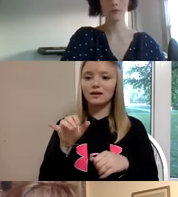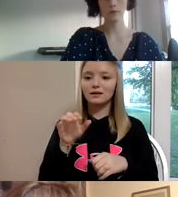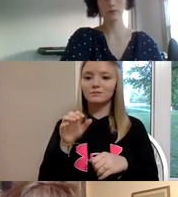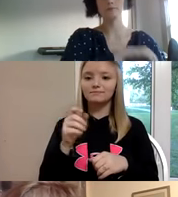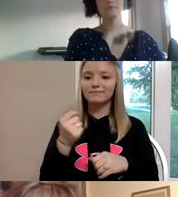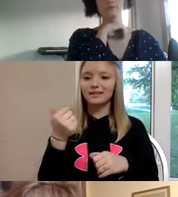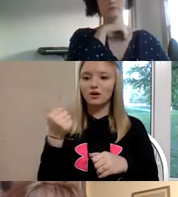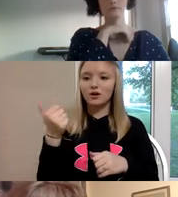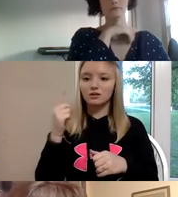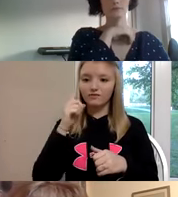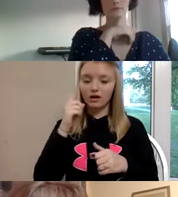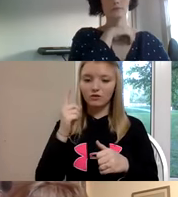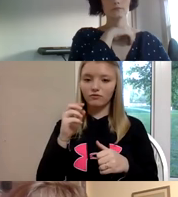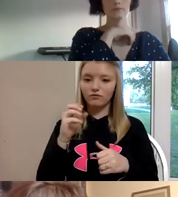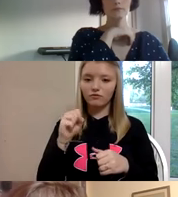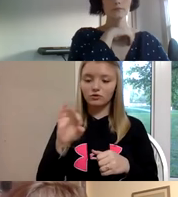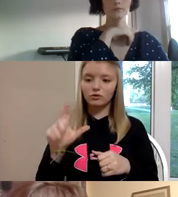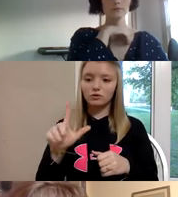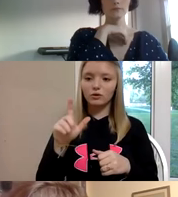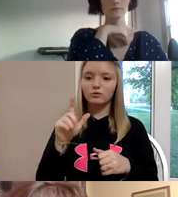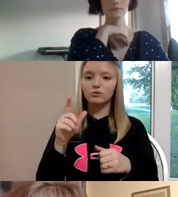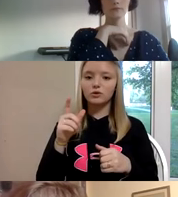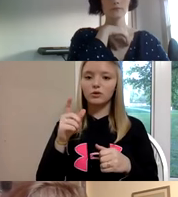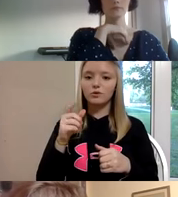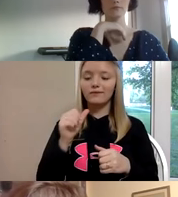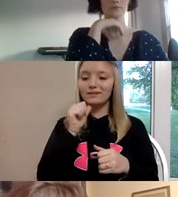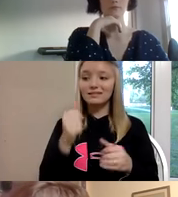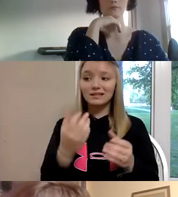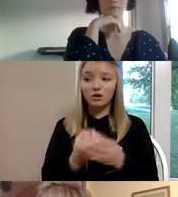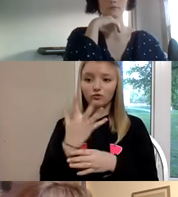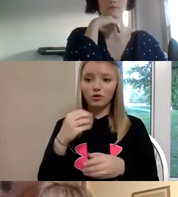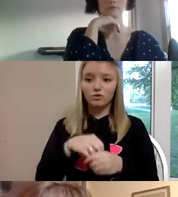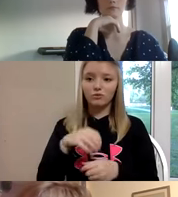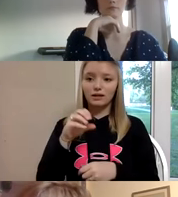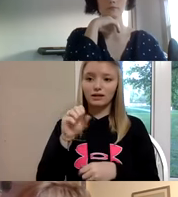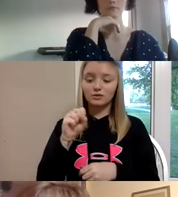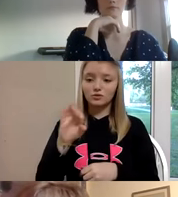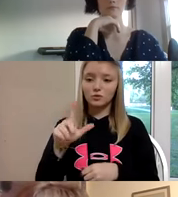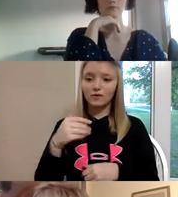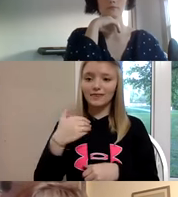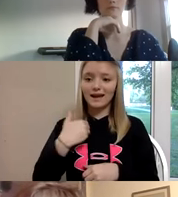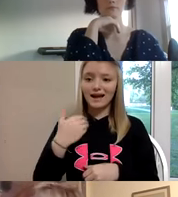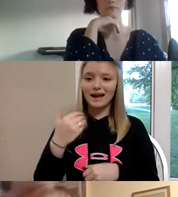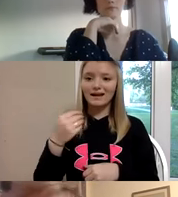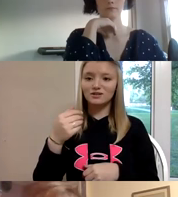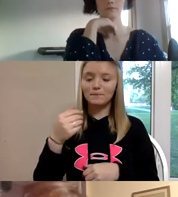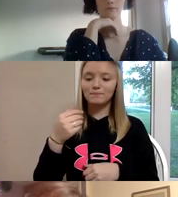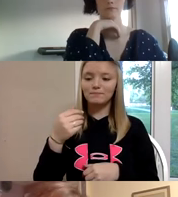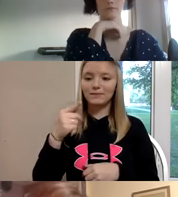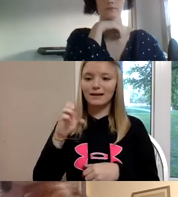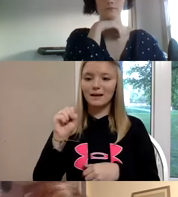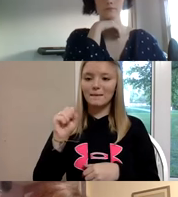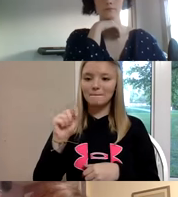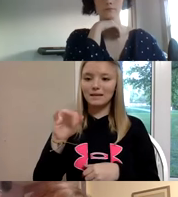soil. So if it is grown in soil that has pesticides in it, if it has